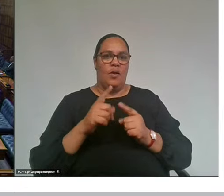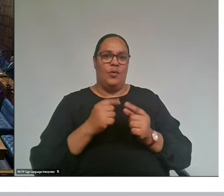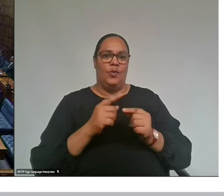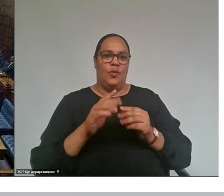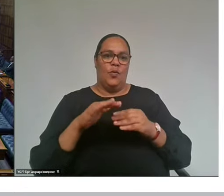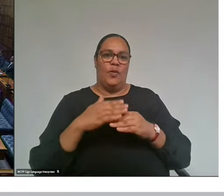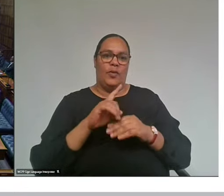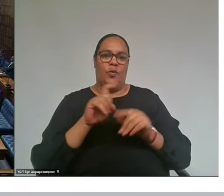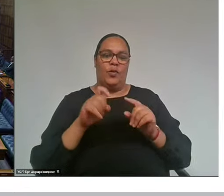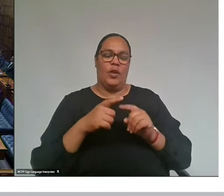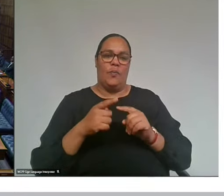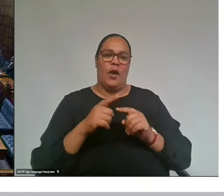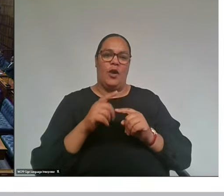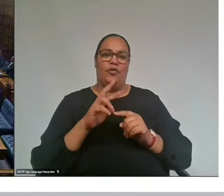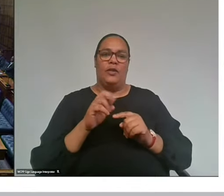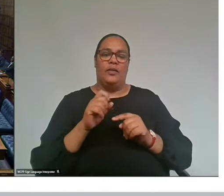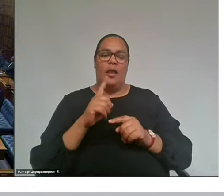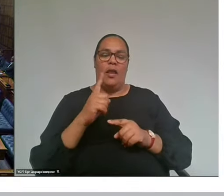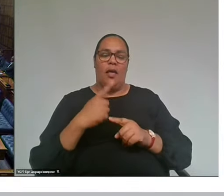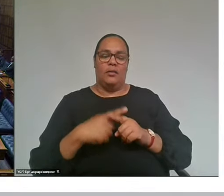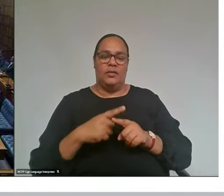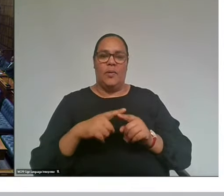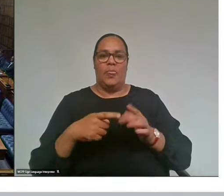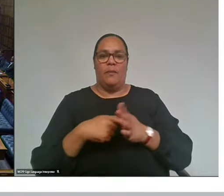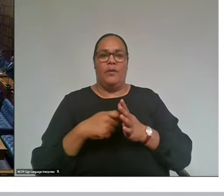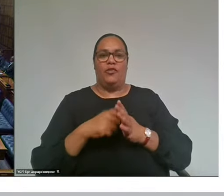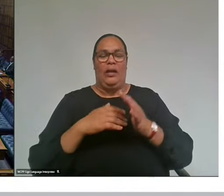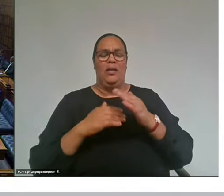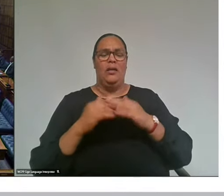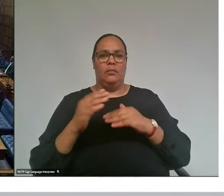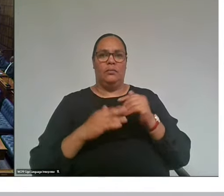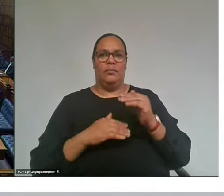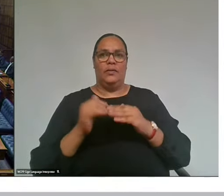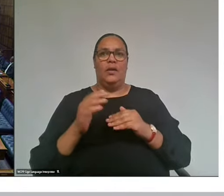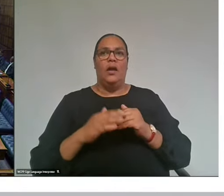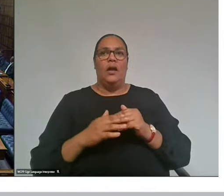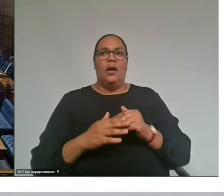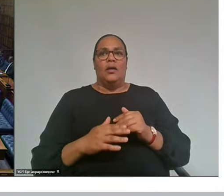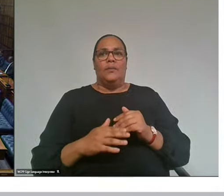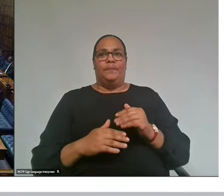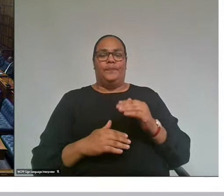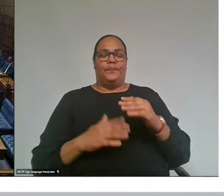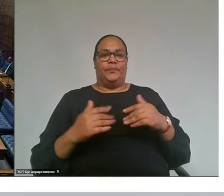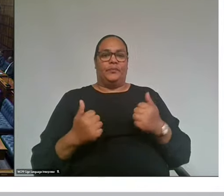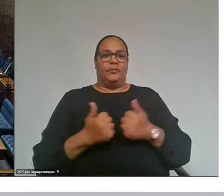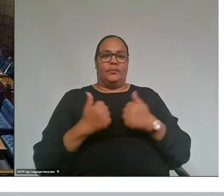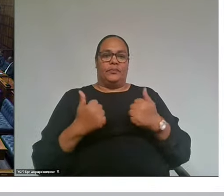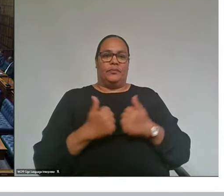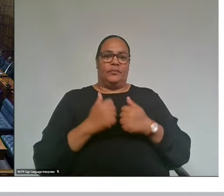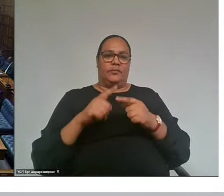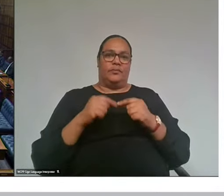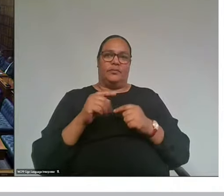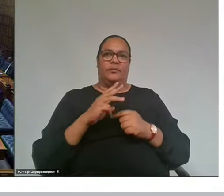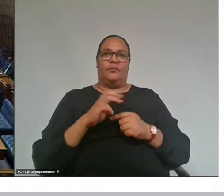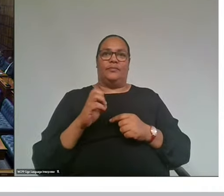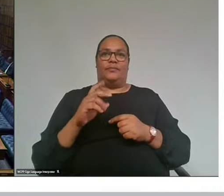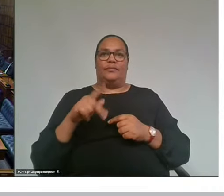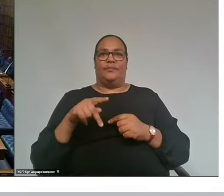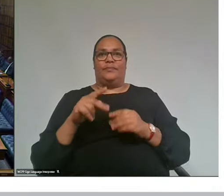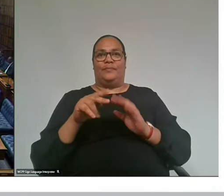question around resilux uh the purchase of the building and the challenges around the reap uh